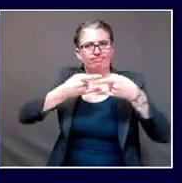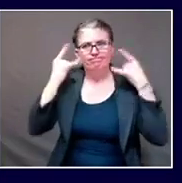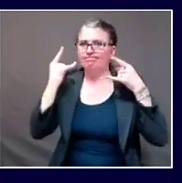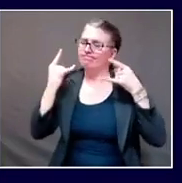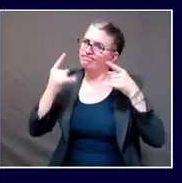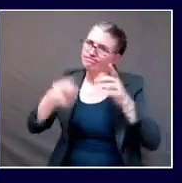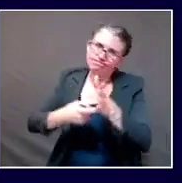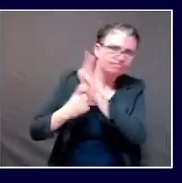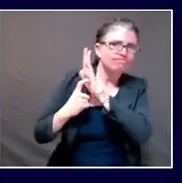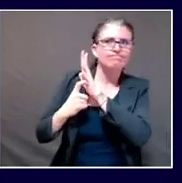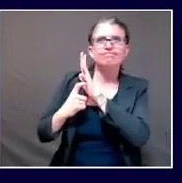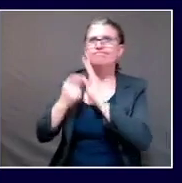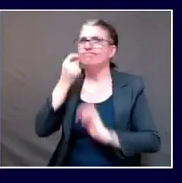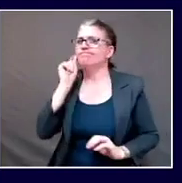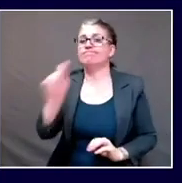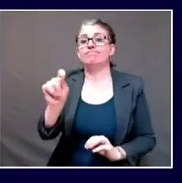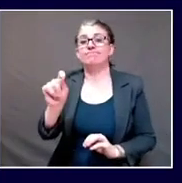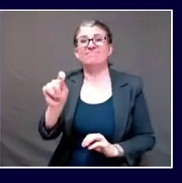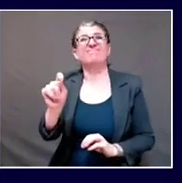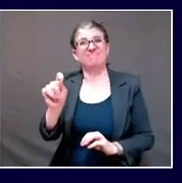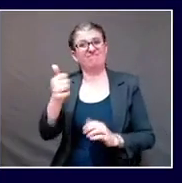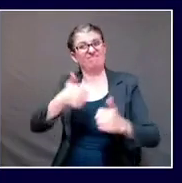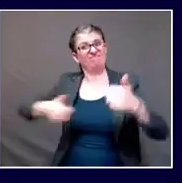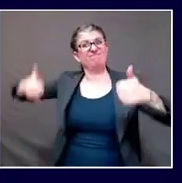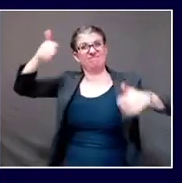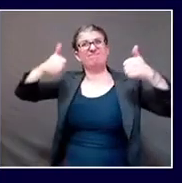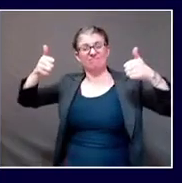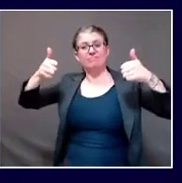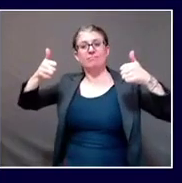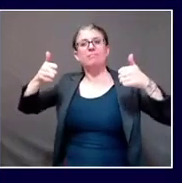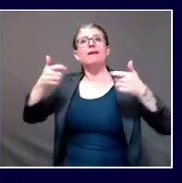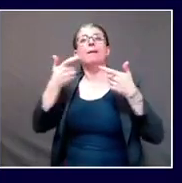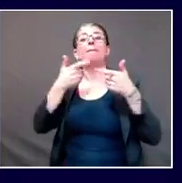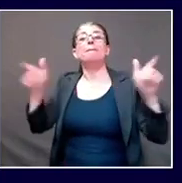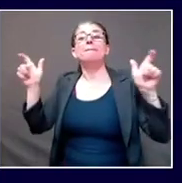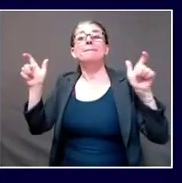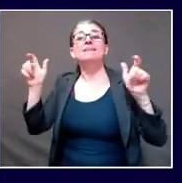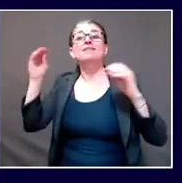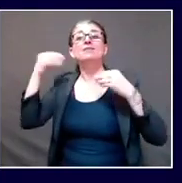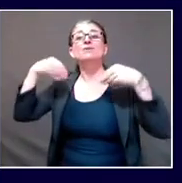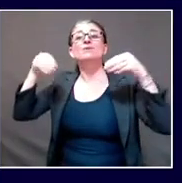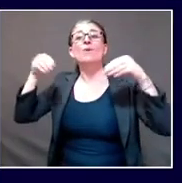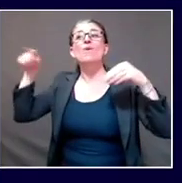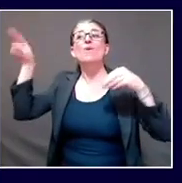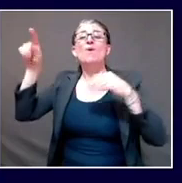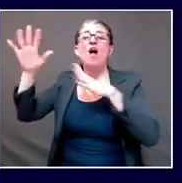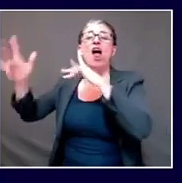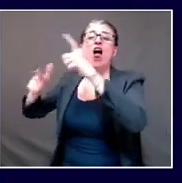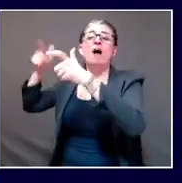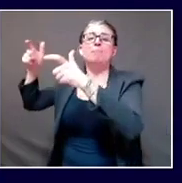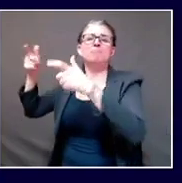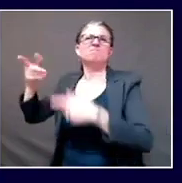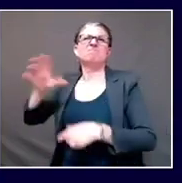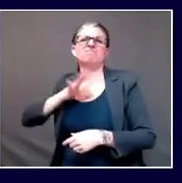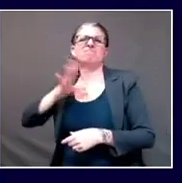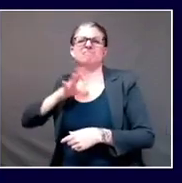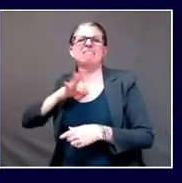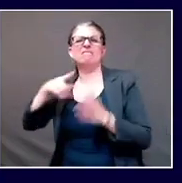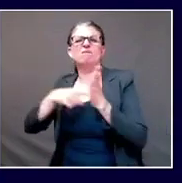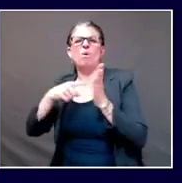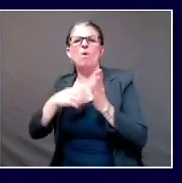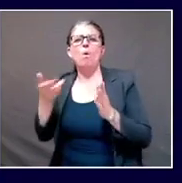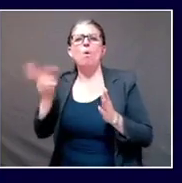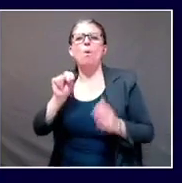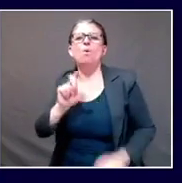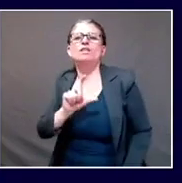clearly are able to hire security guards to help enforce as well. And they're, they're, um, uh, interested in doing that or they're doing that,